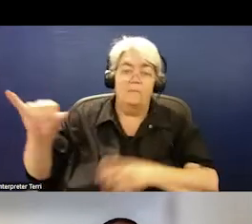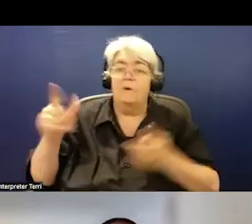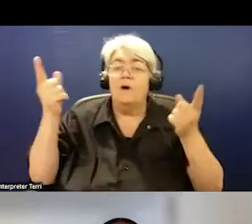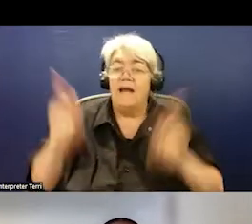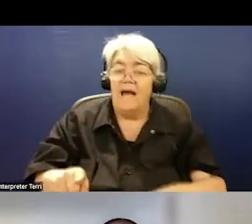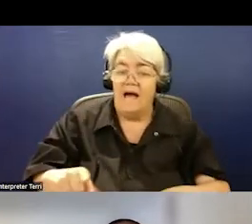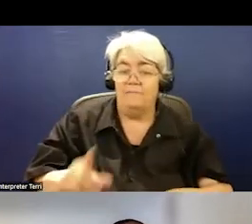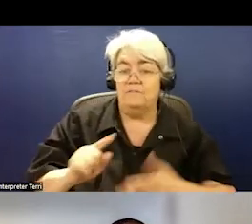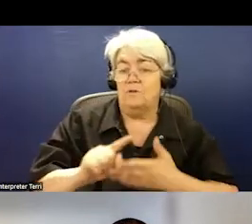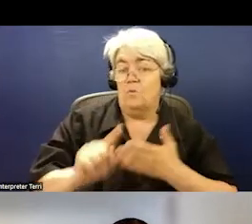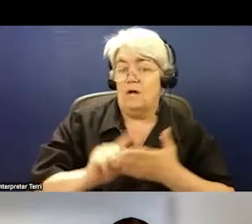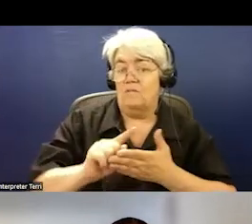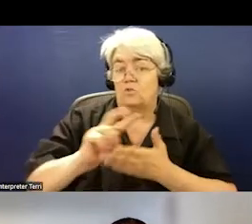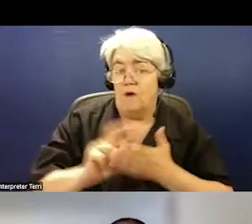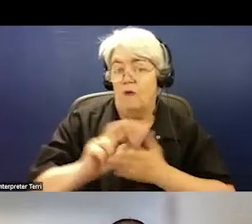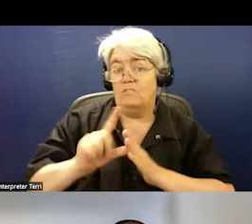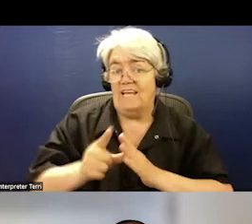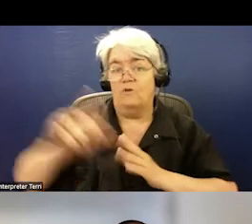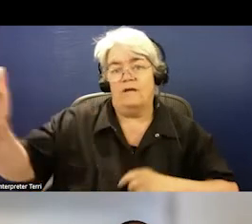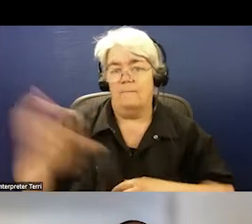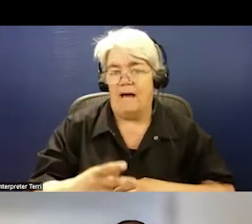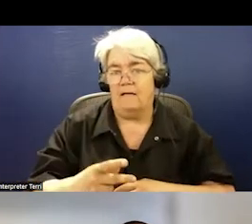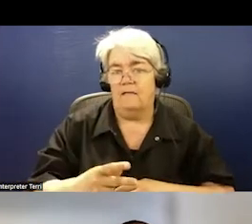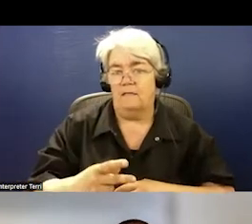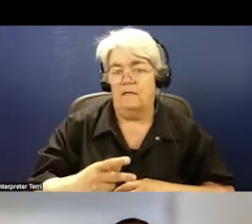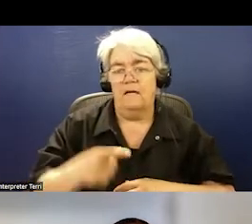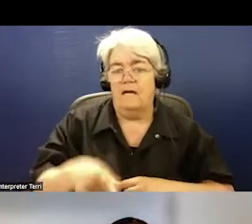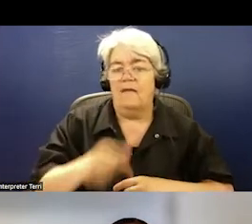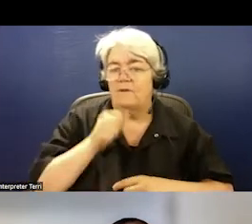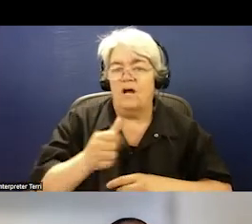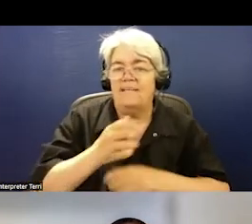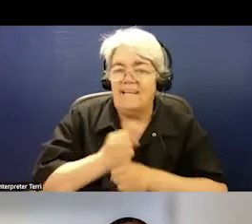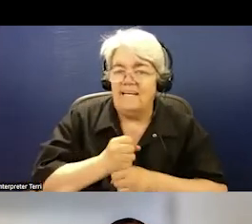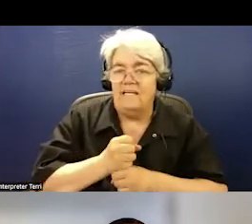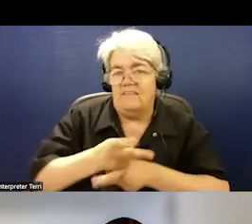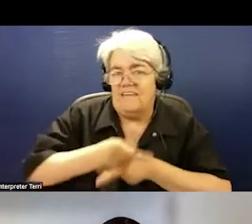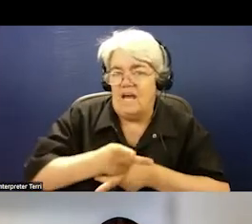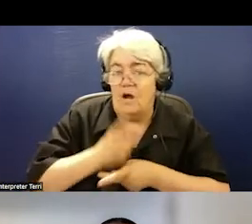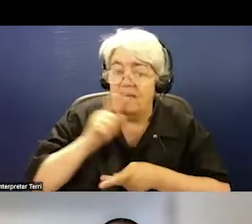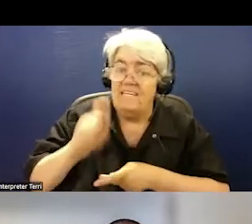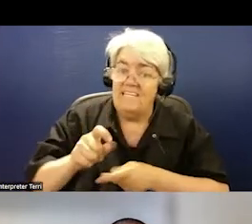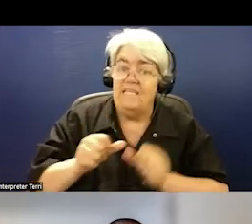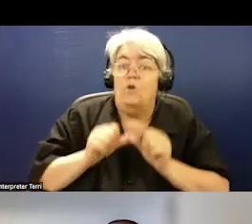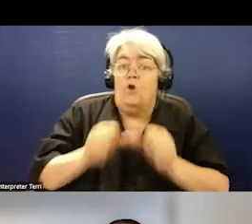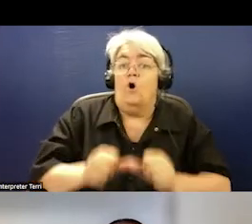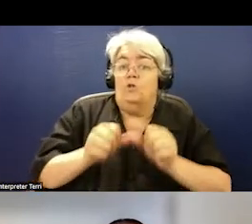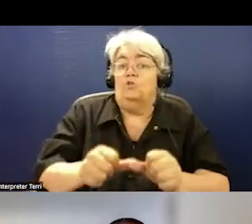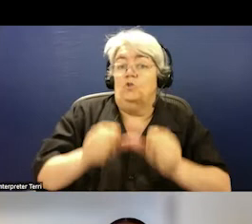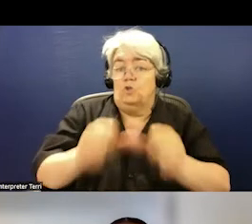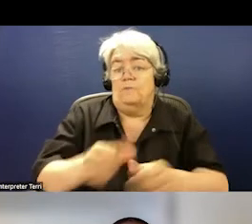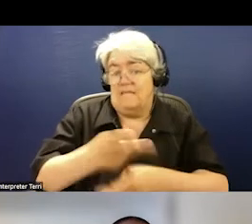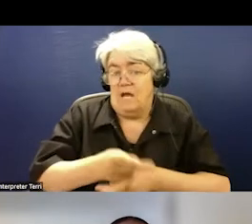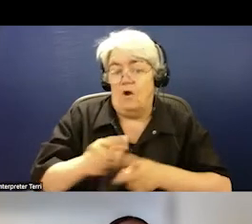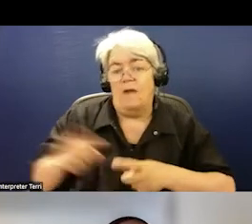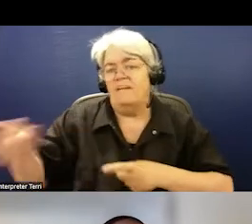the hour, 2 hours, they're back into the shelter and they're not receiving the actual care, the long-term care that they need. Even if the hospital kind